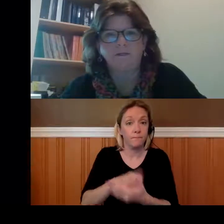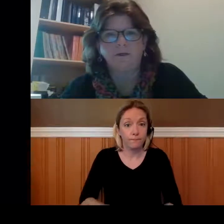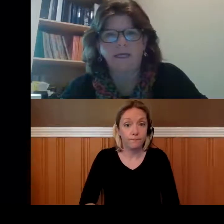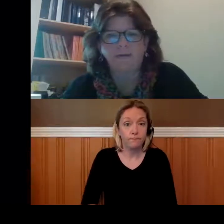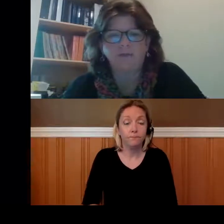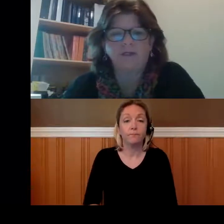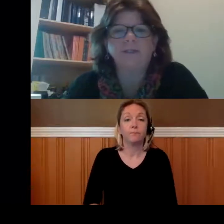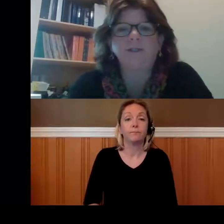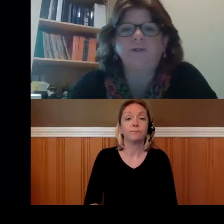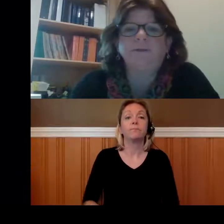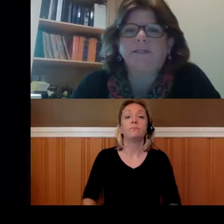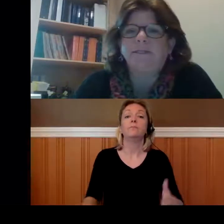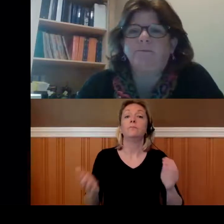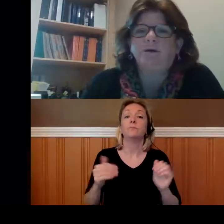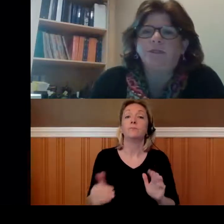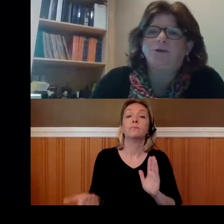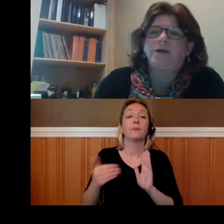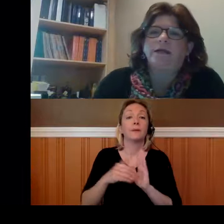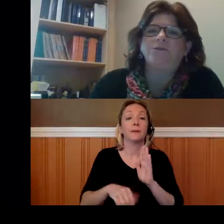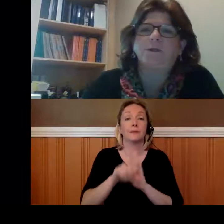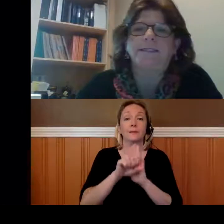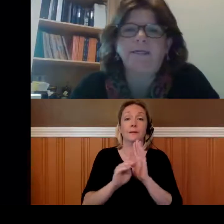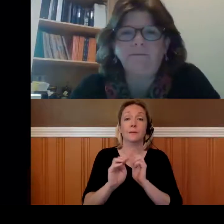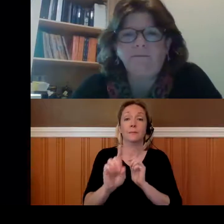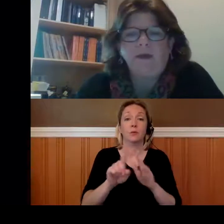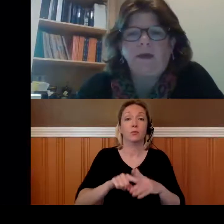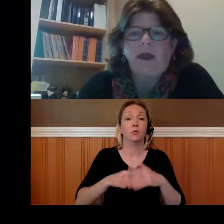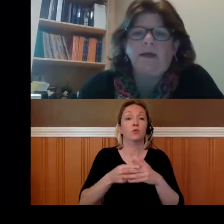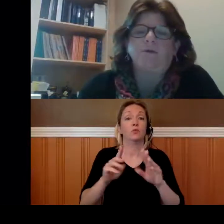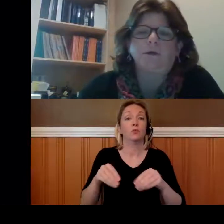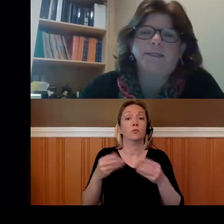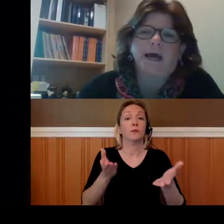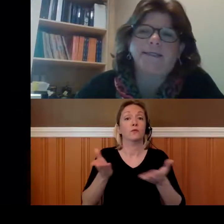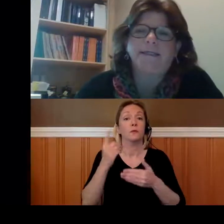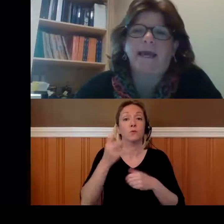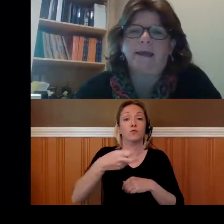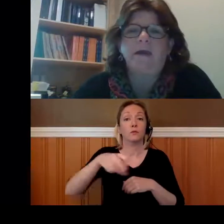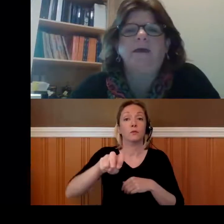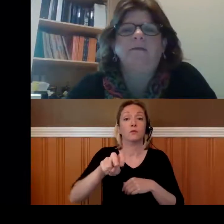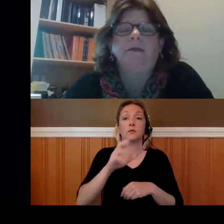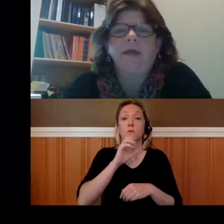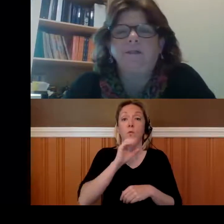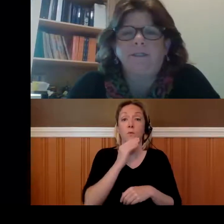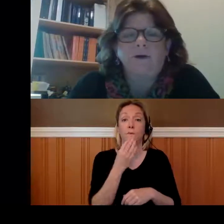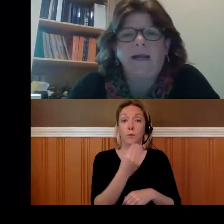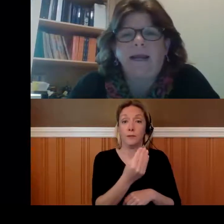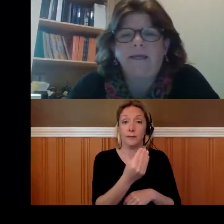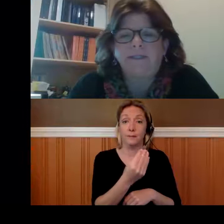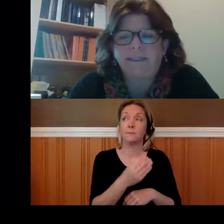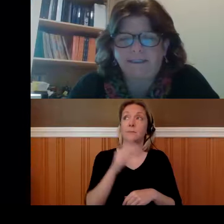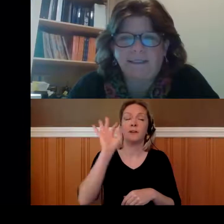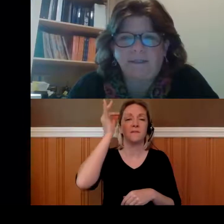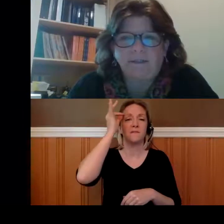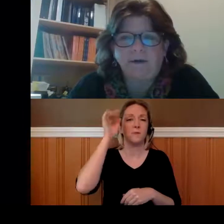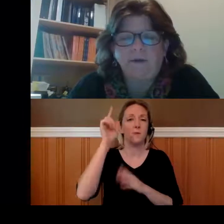So again, transition services in Maryland start at age 14, and according to IDEA, the ages start at age